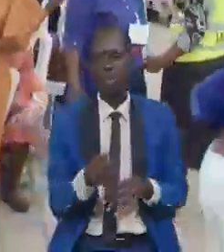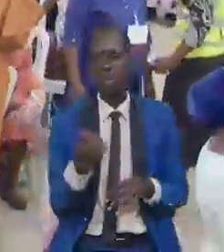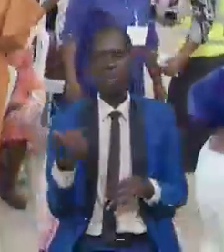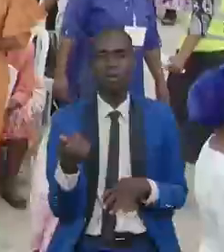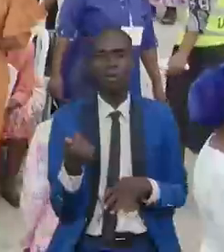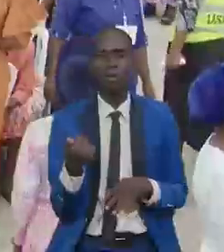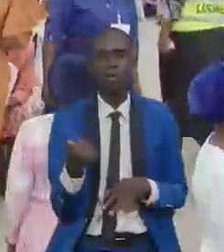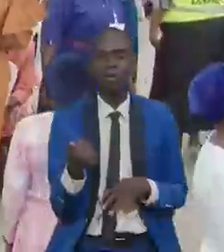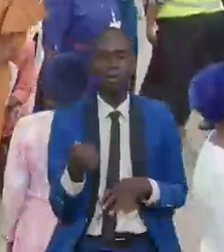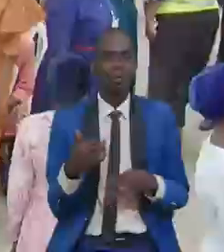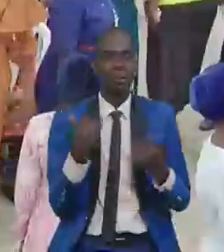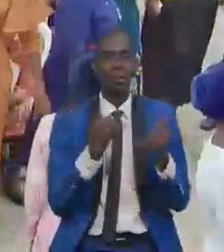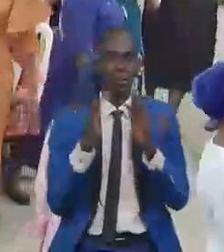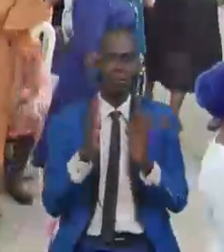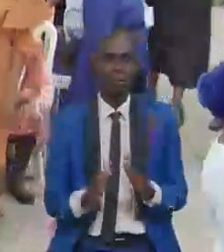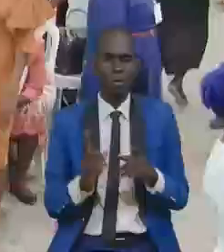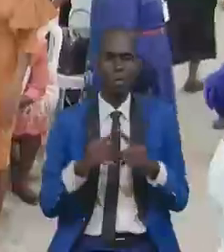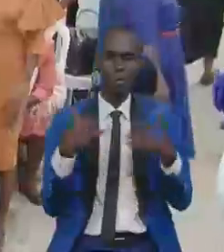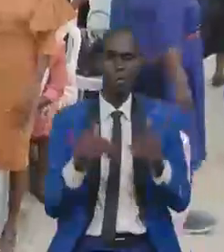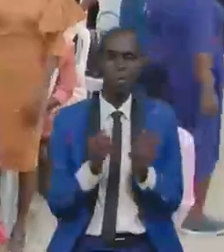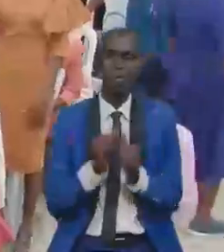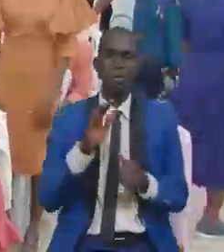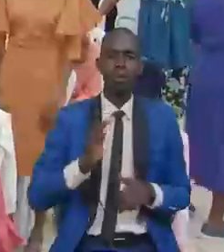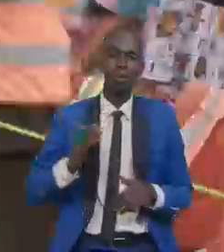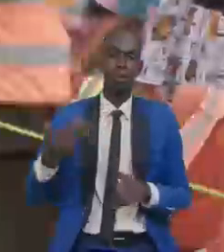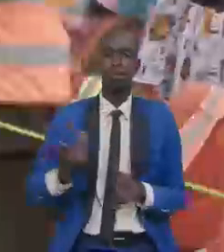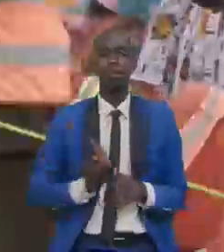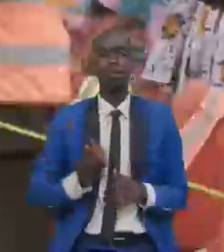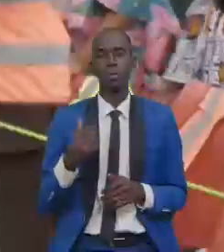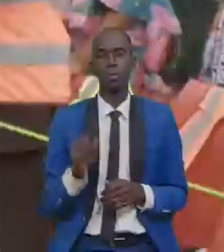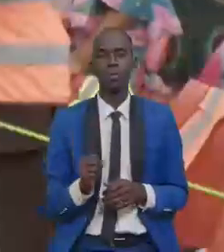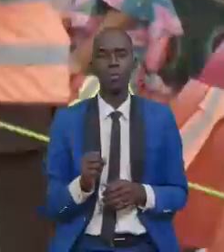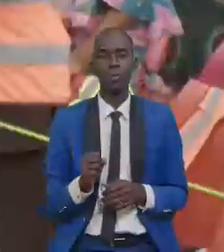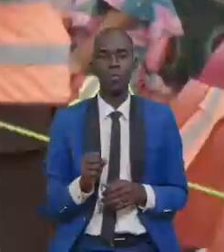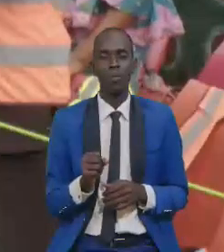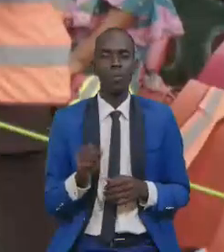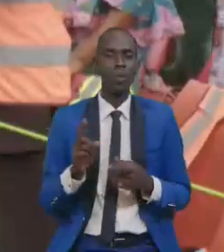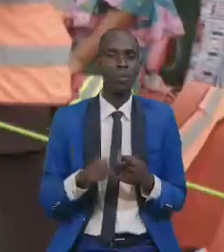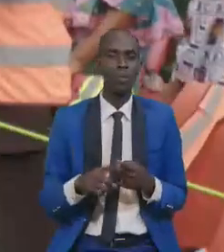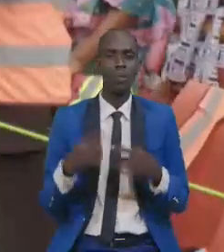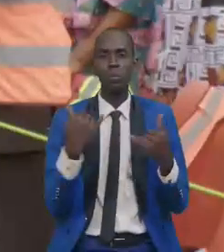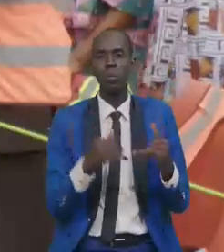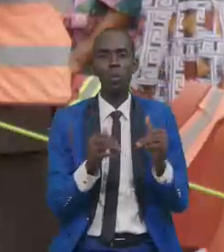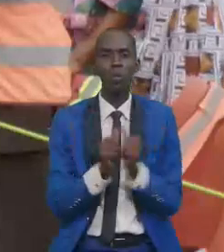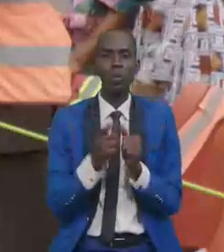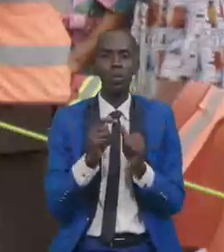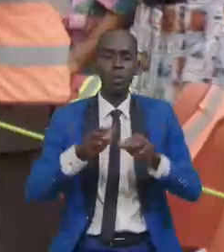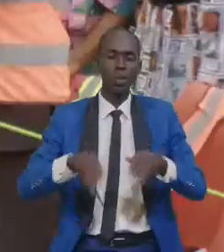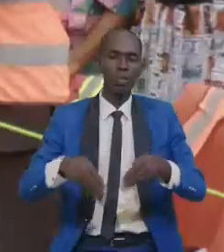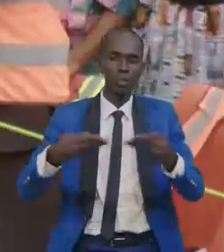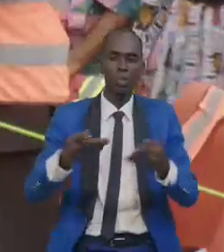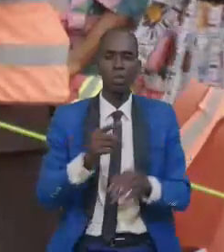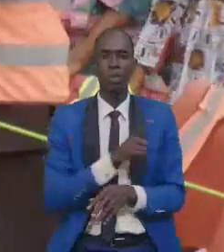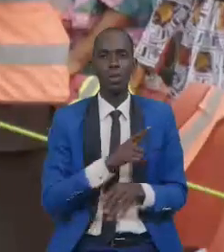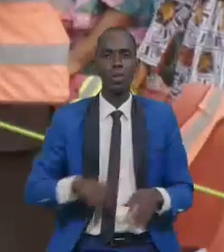gambling with their souls to gamble with the provision the Lord has made for